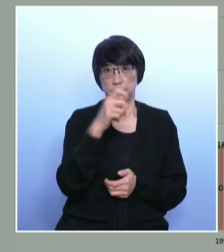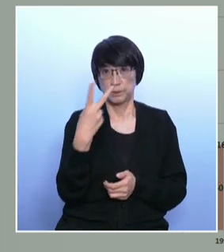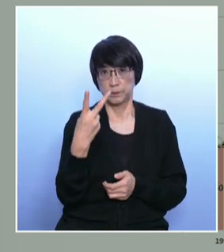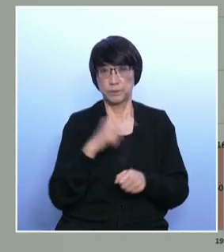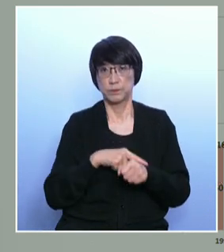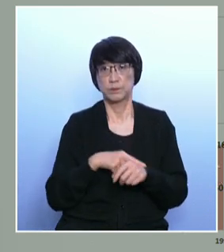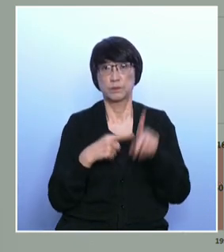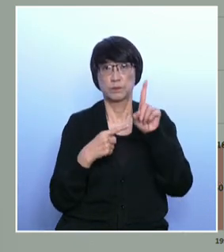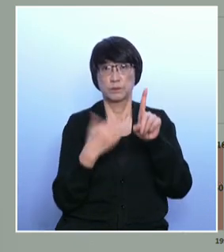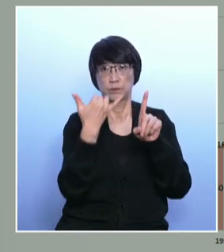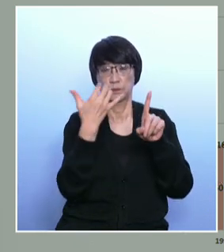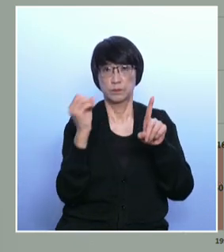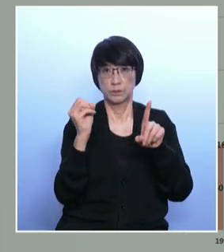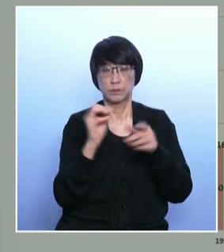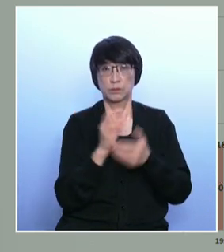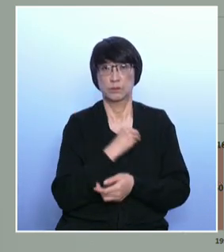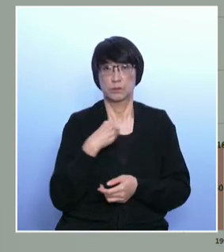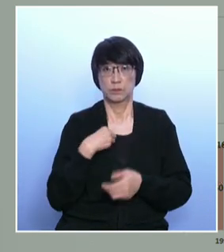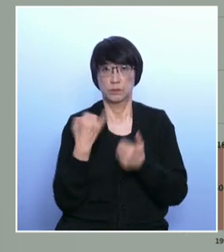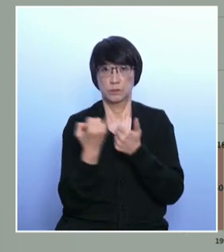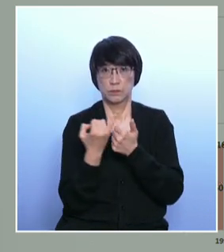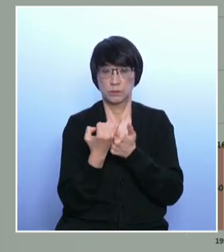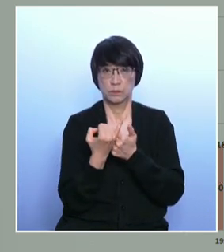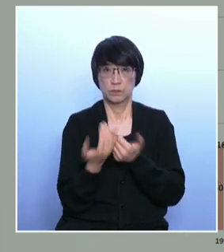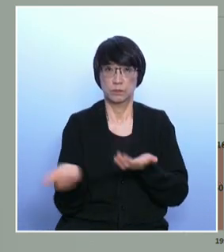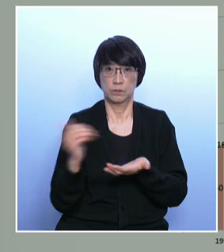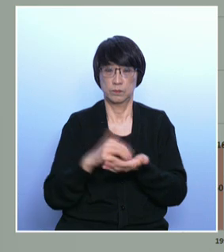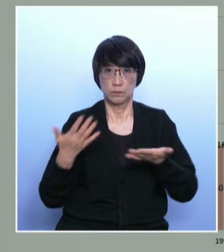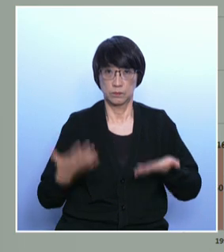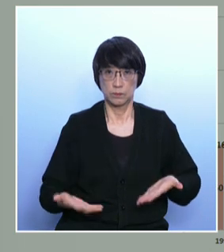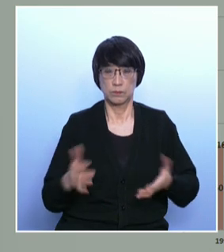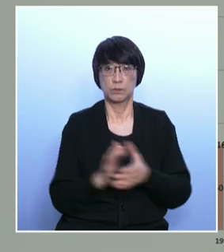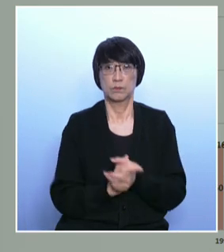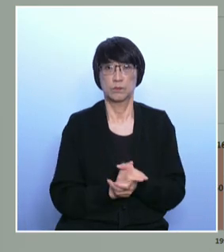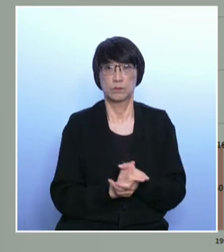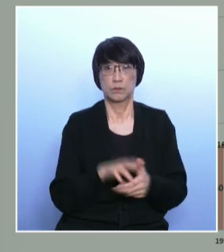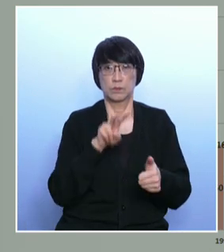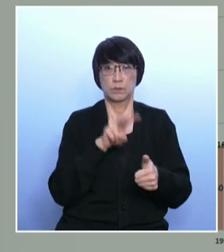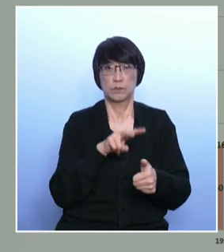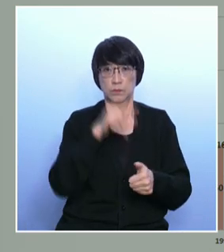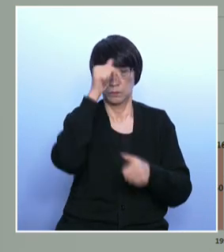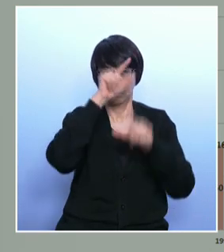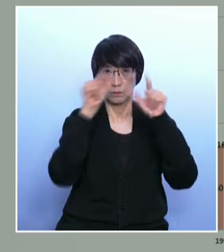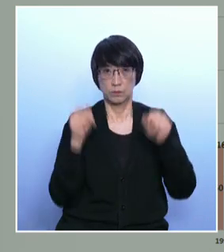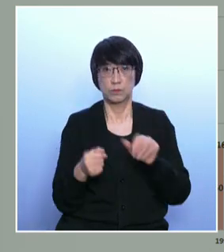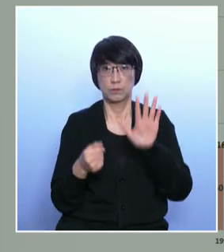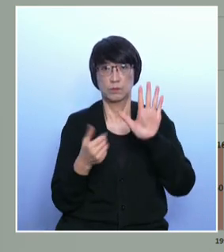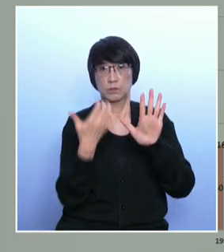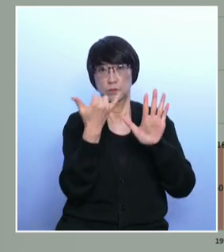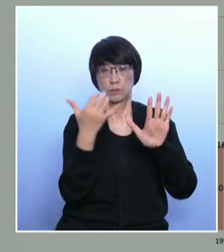see, in 1992 there were 160 medical students back then.